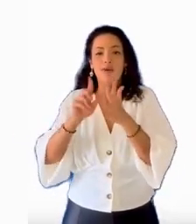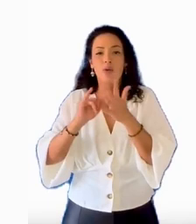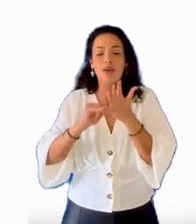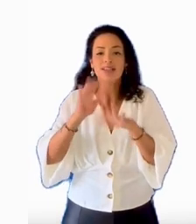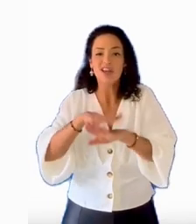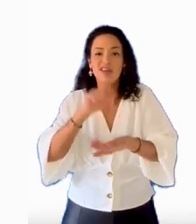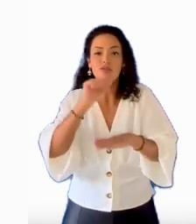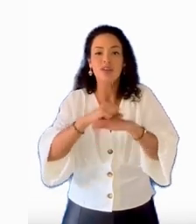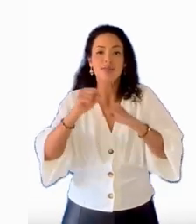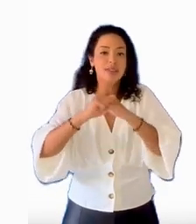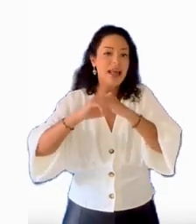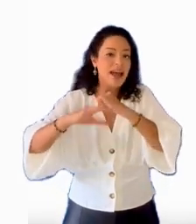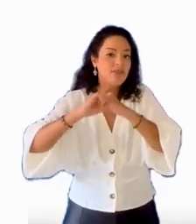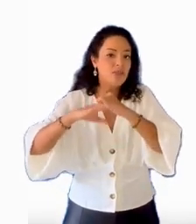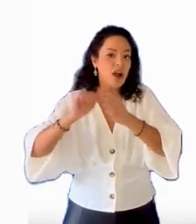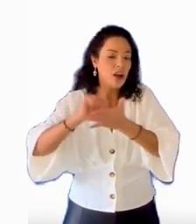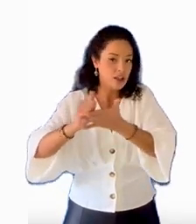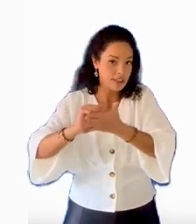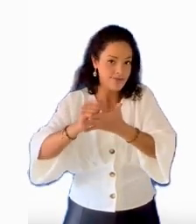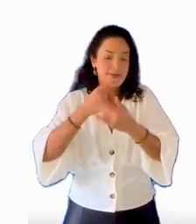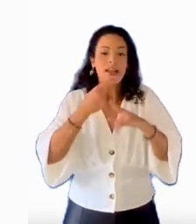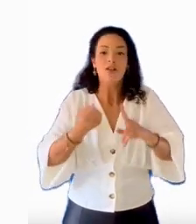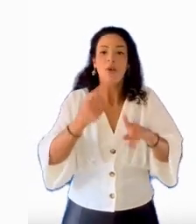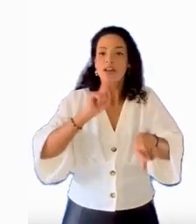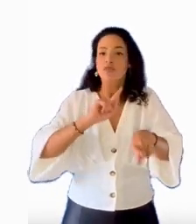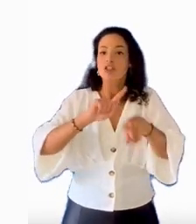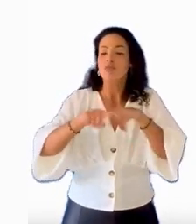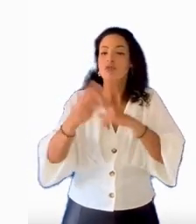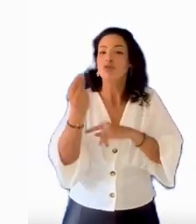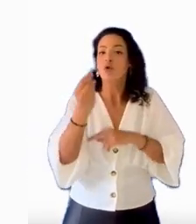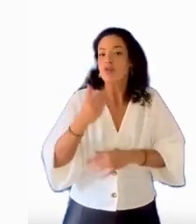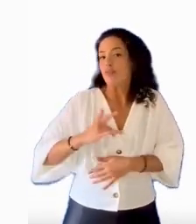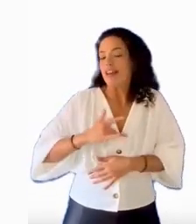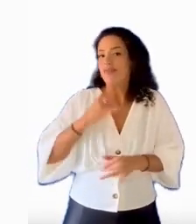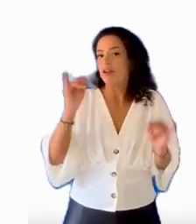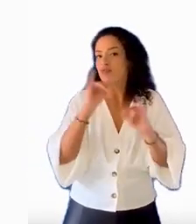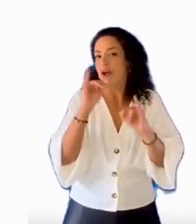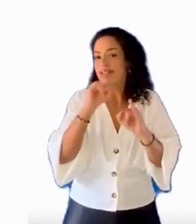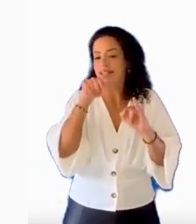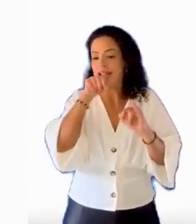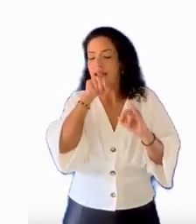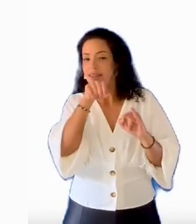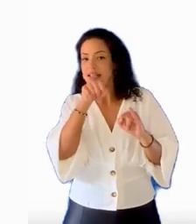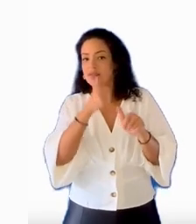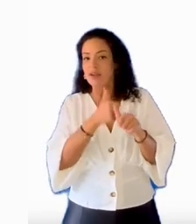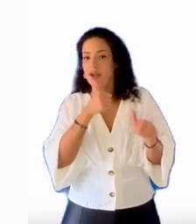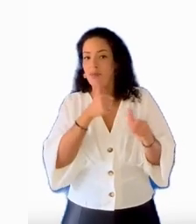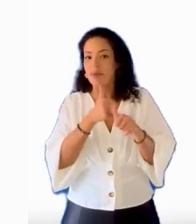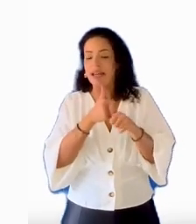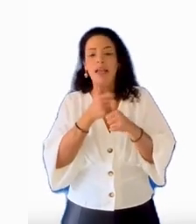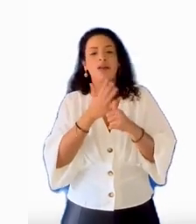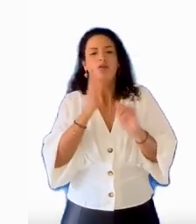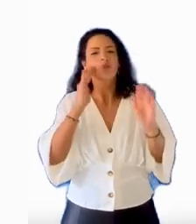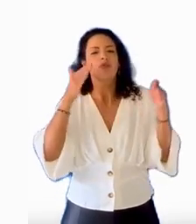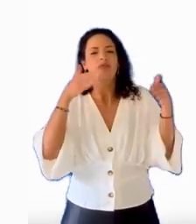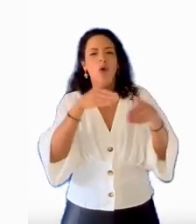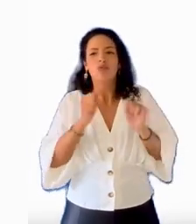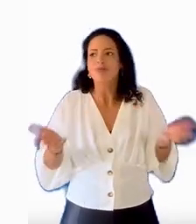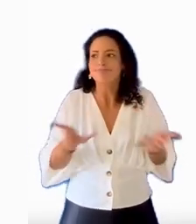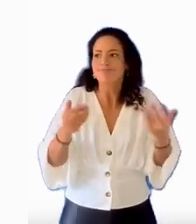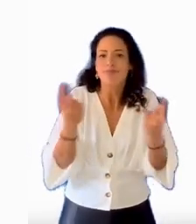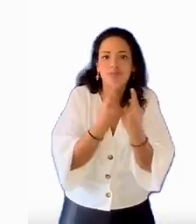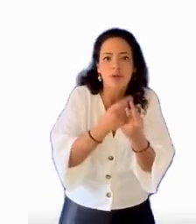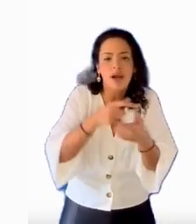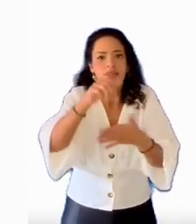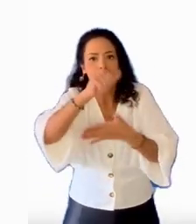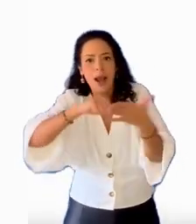2022, and in response to the cost of living crisis, John Lewis, like many other companies, is focused less on promoting products this year and more on the